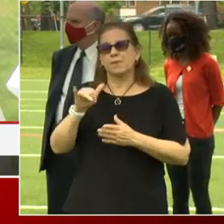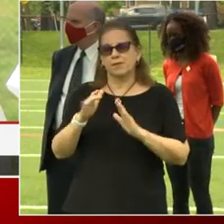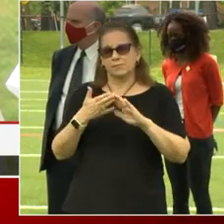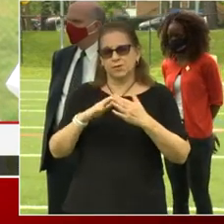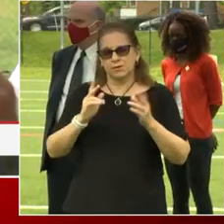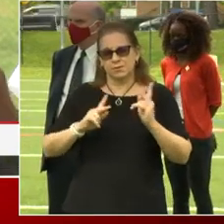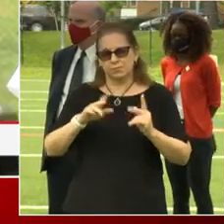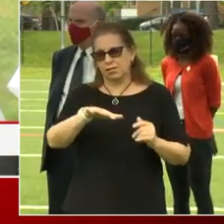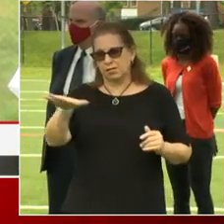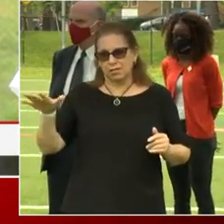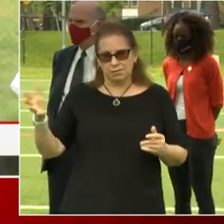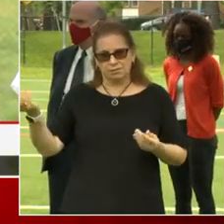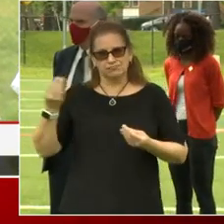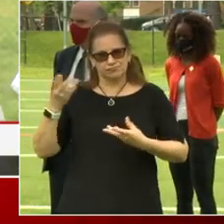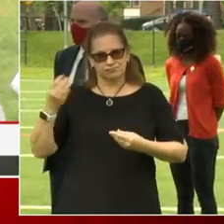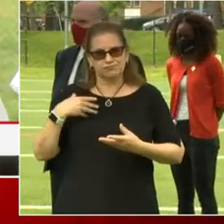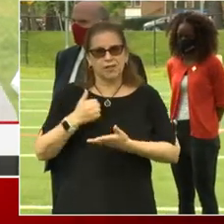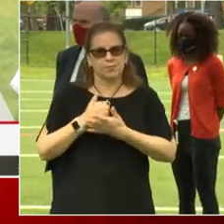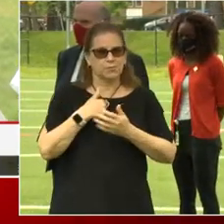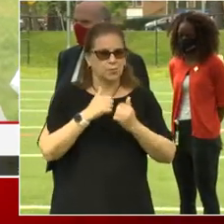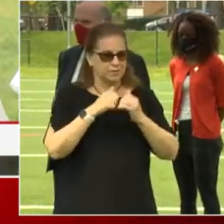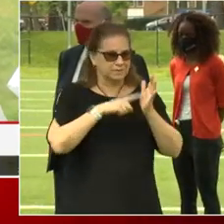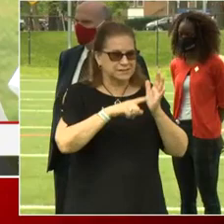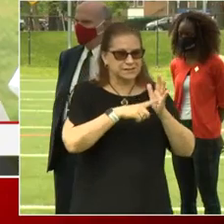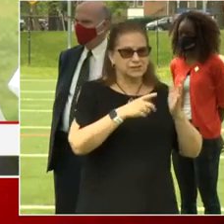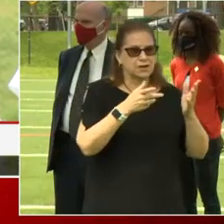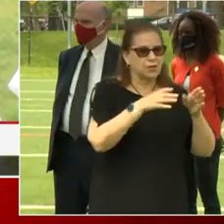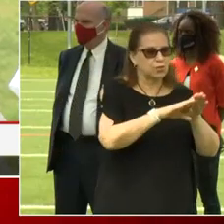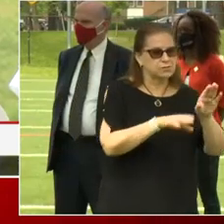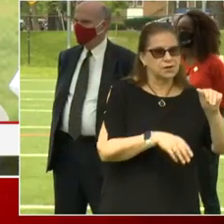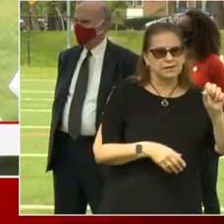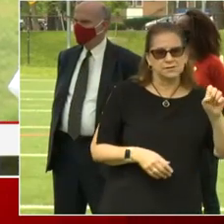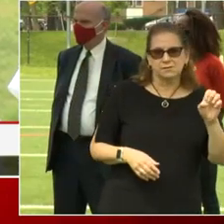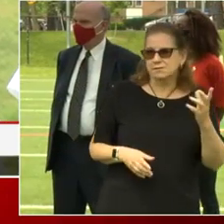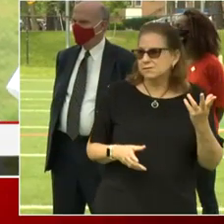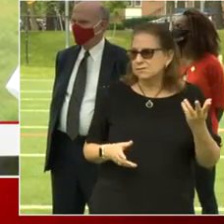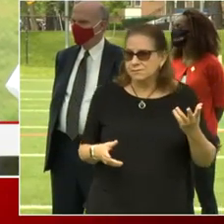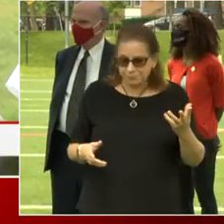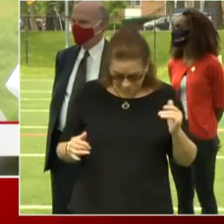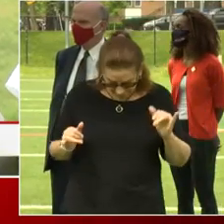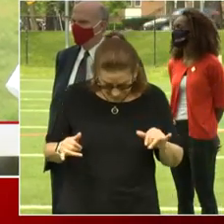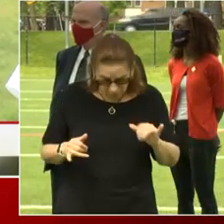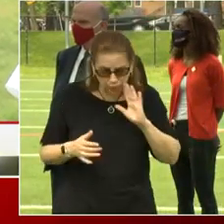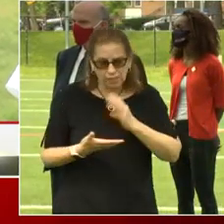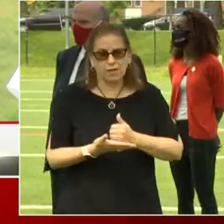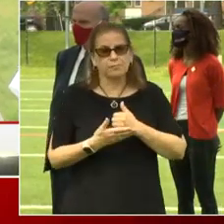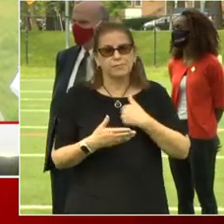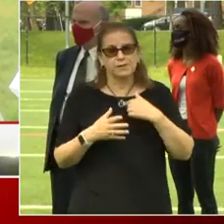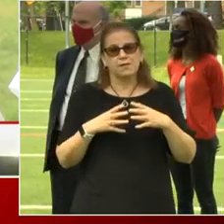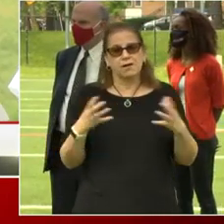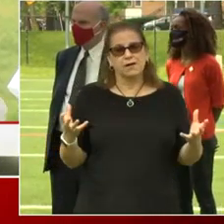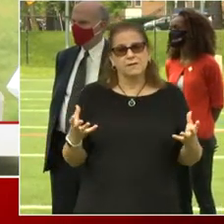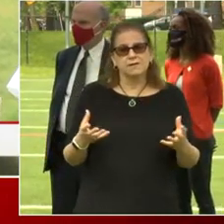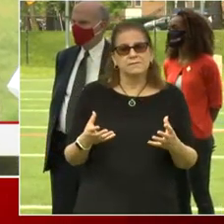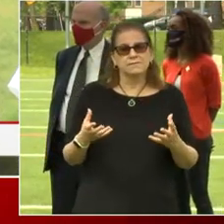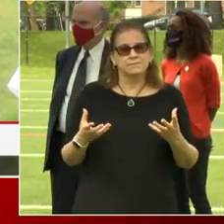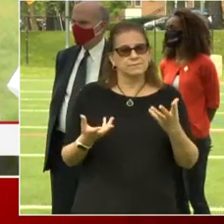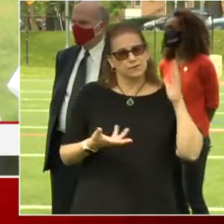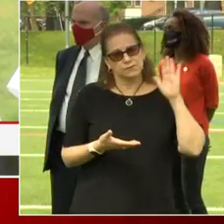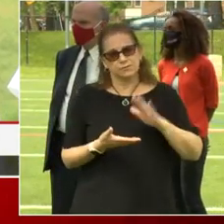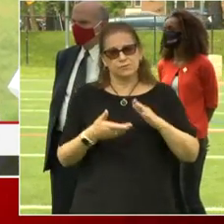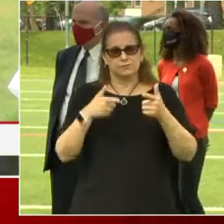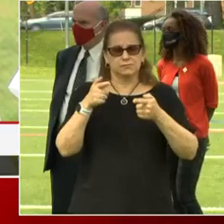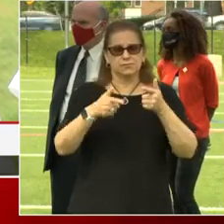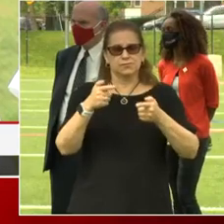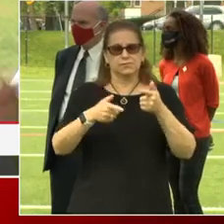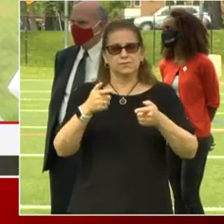very important. The mayor and I, when we talk, one of the things that she always says is the best way to prevent homicides is for us to close